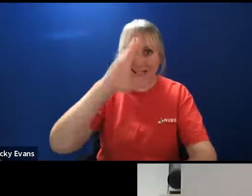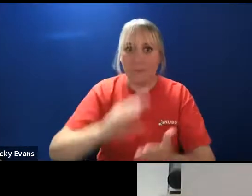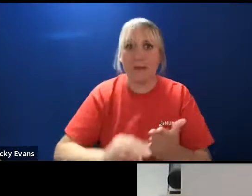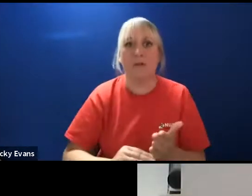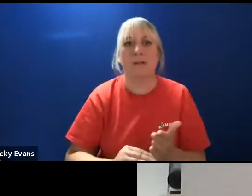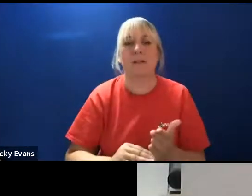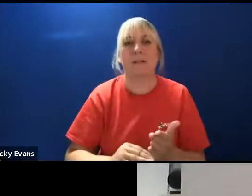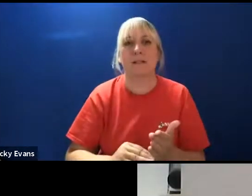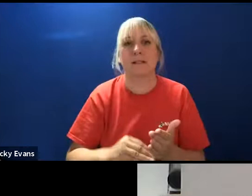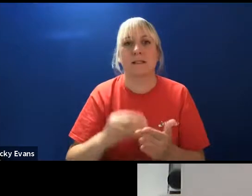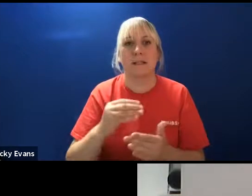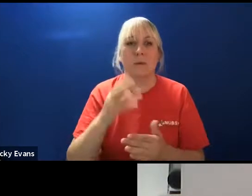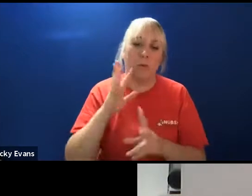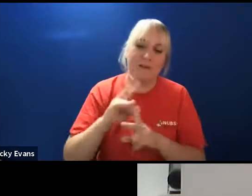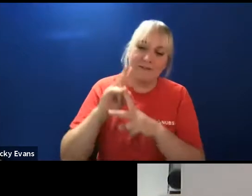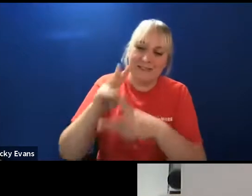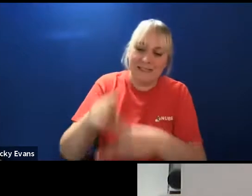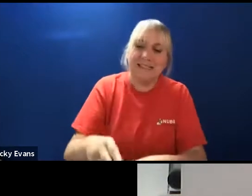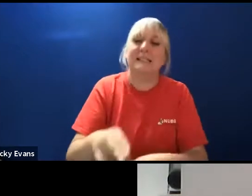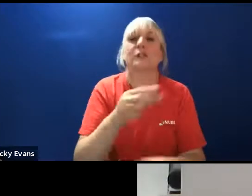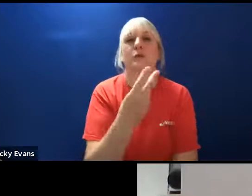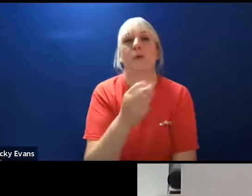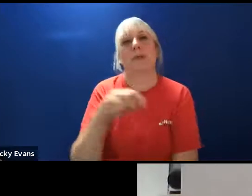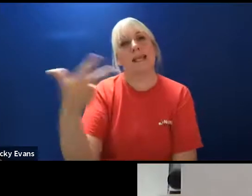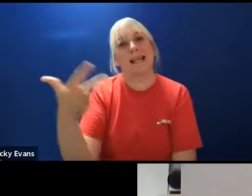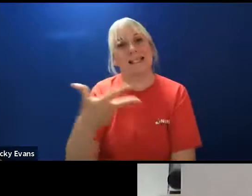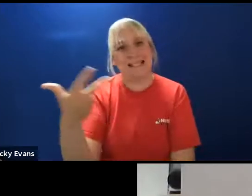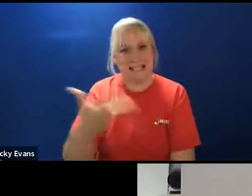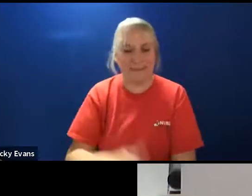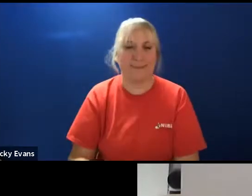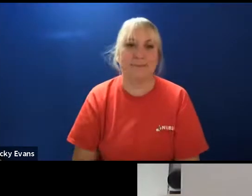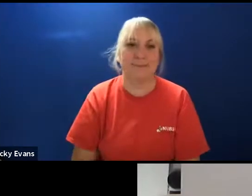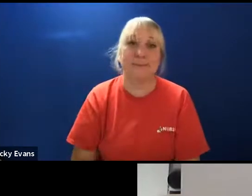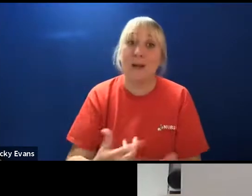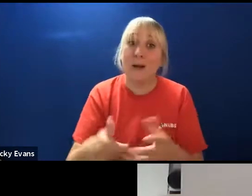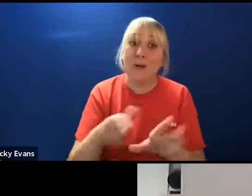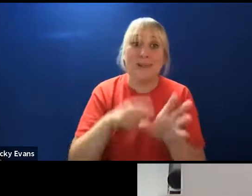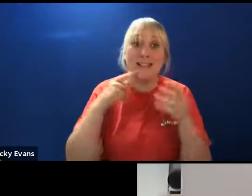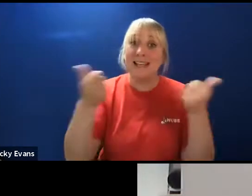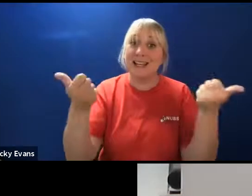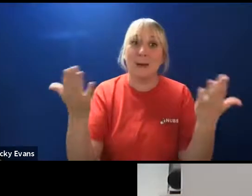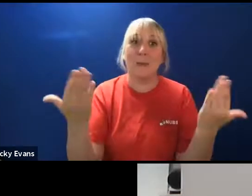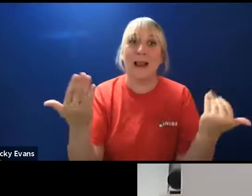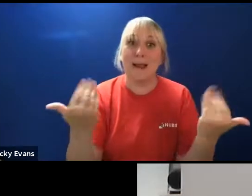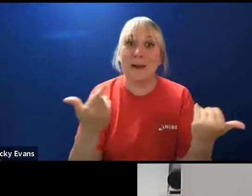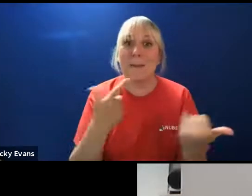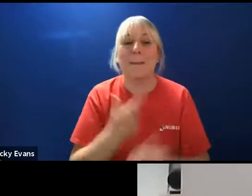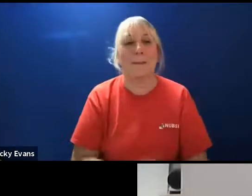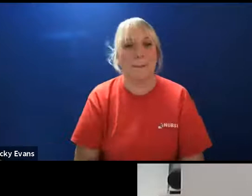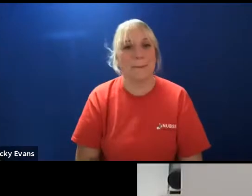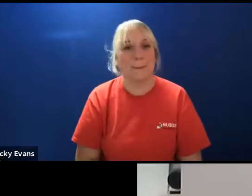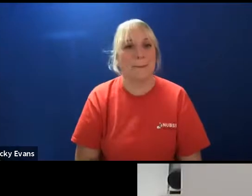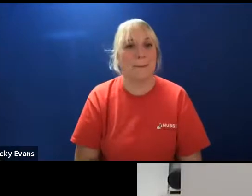that 2018 delegation. Lucy, you're very, very welcome, and the floor is yours. You have 10 minutes.